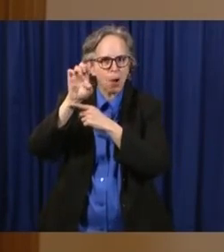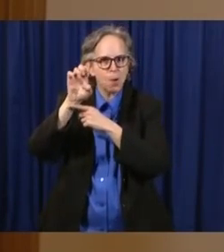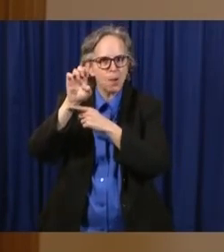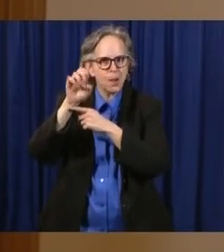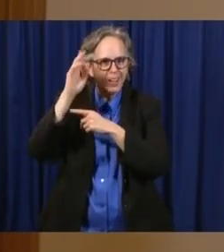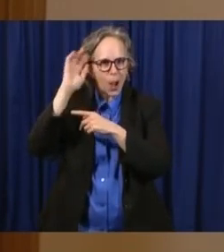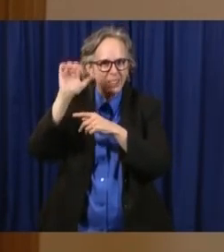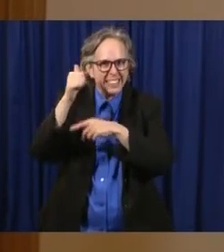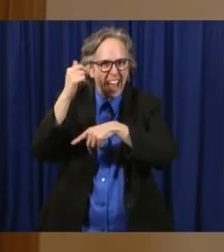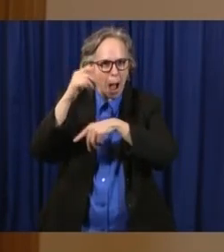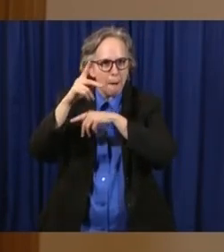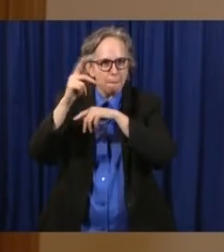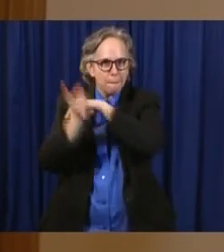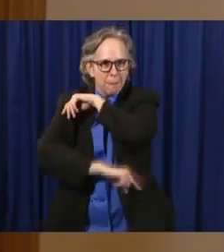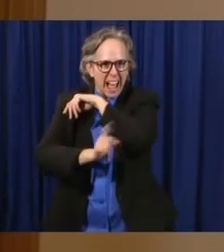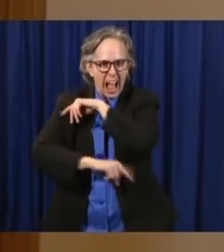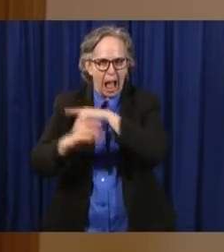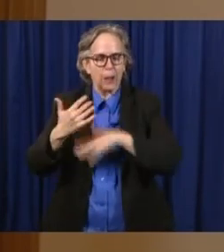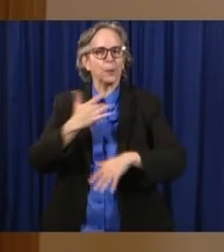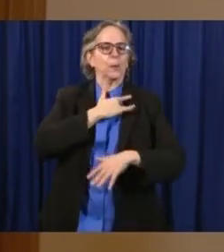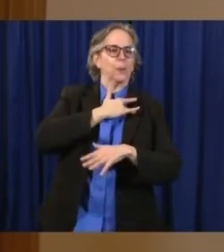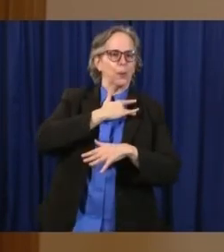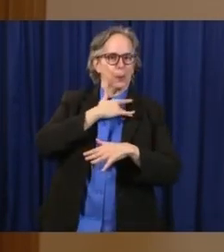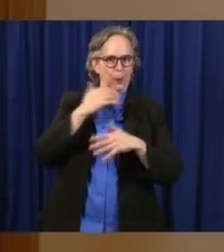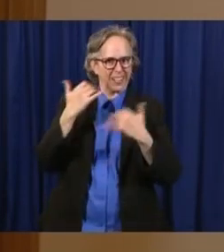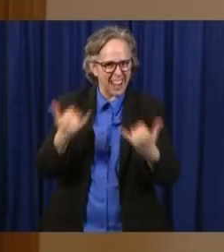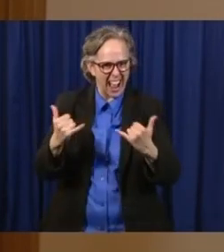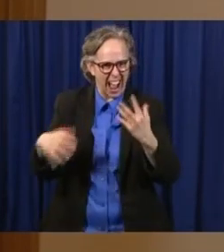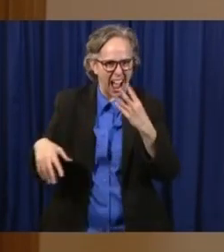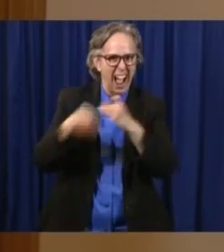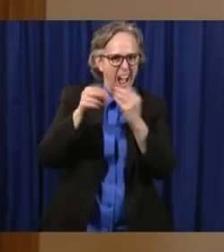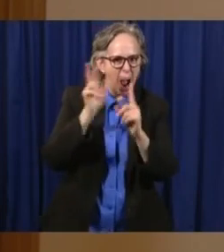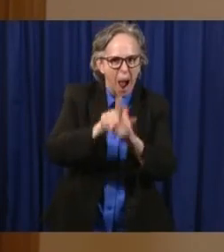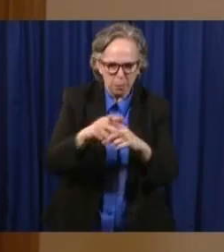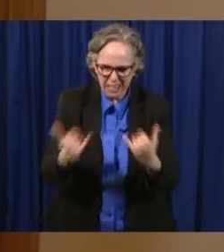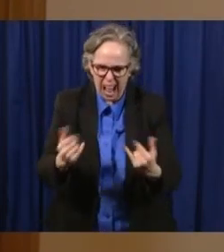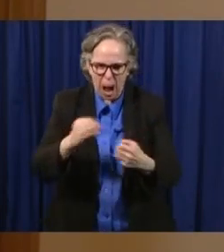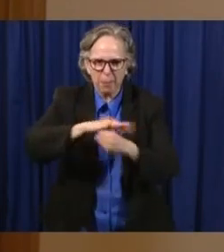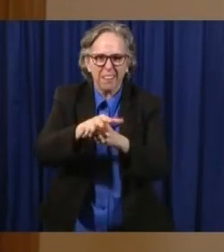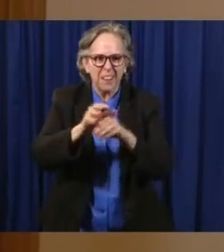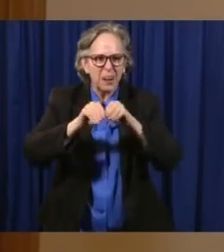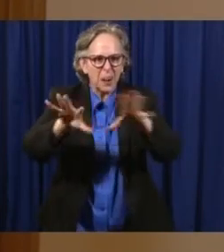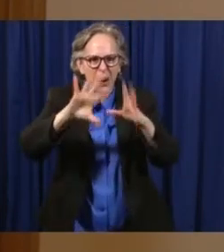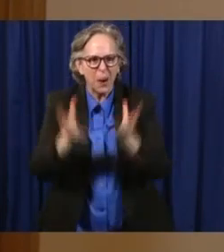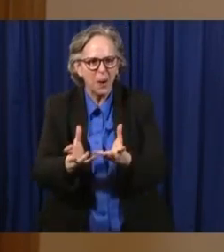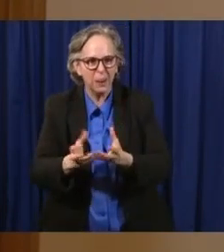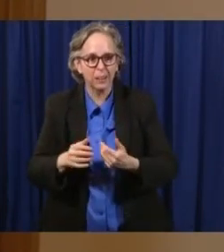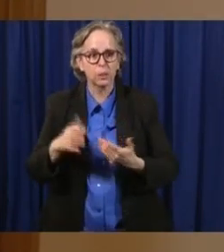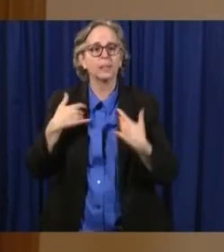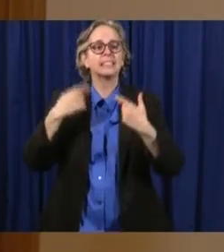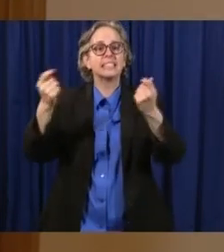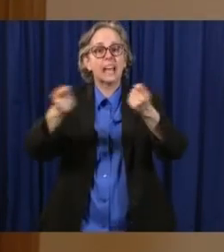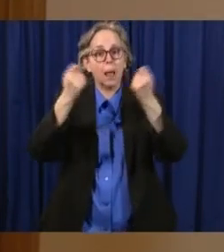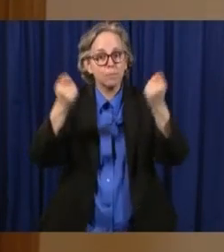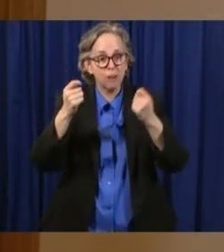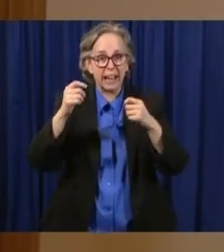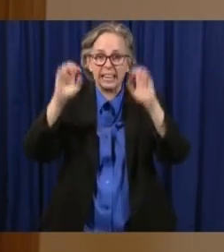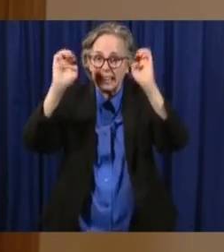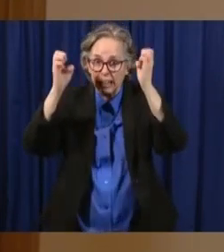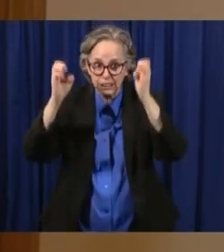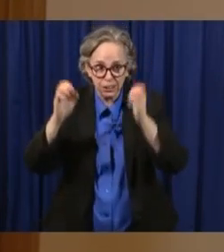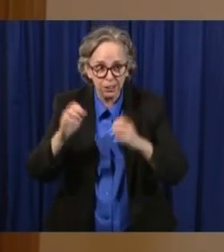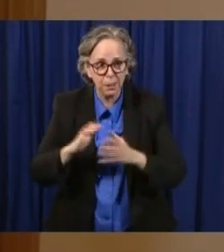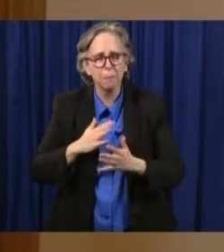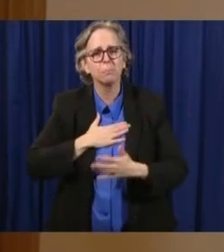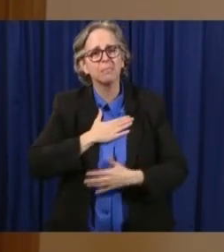been around forever. And, but also as we celebrate Easter, and please, please, please, please